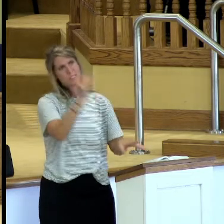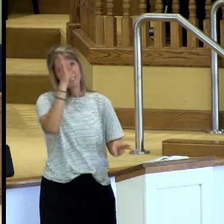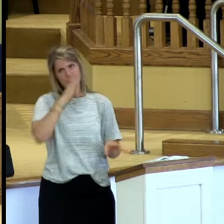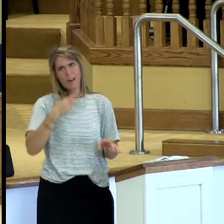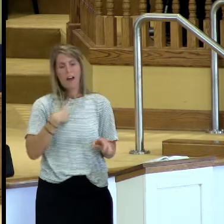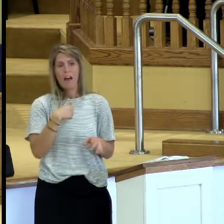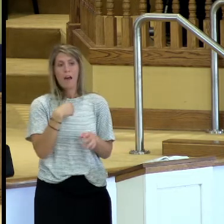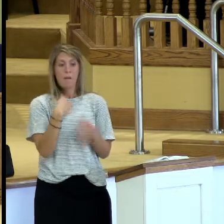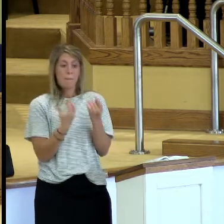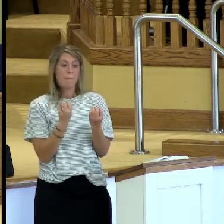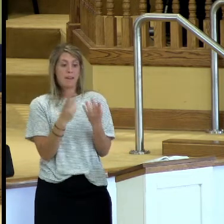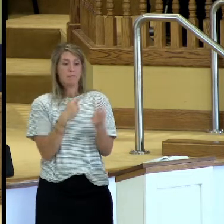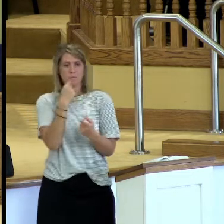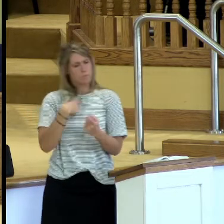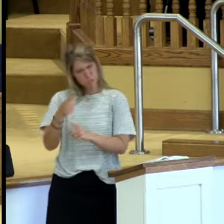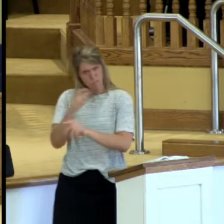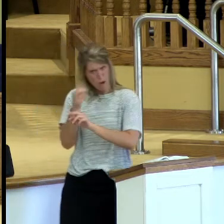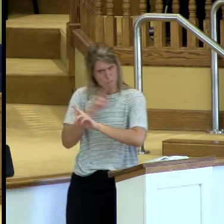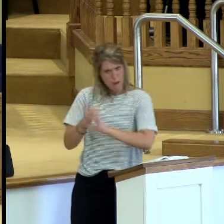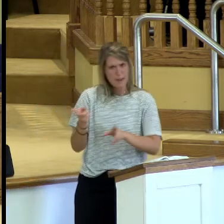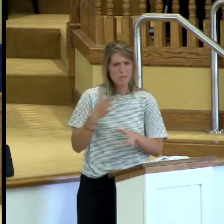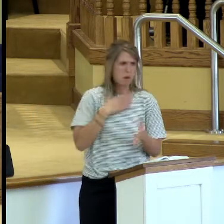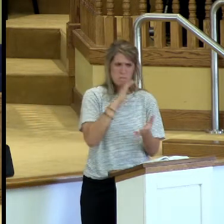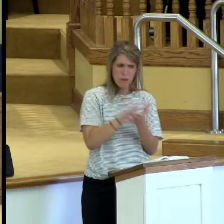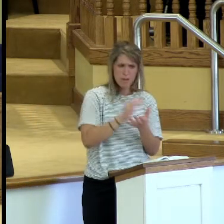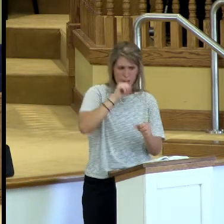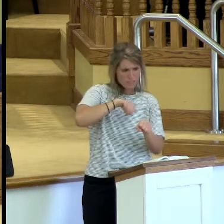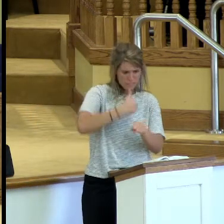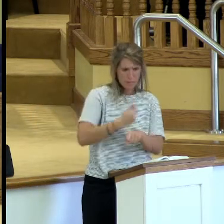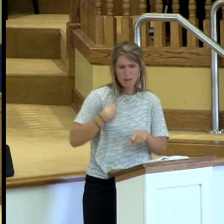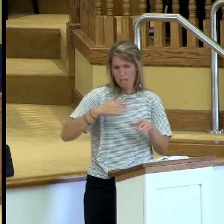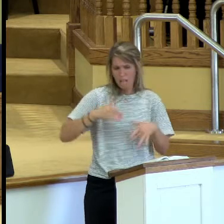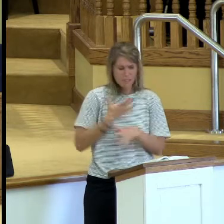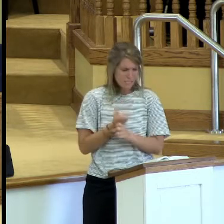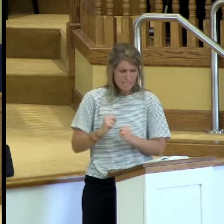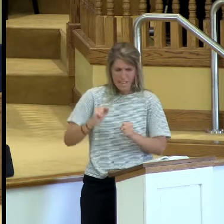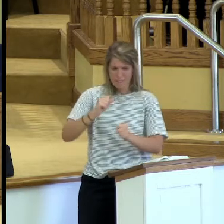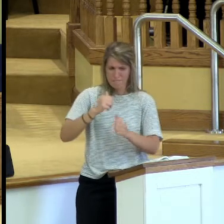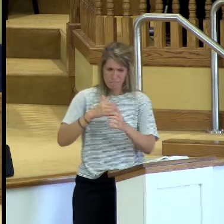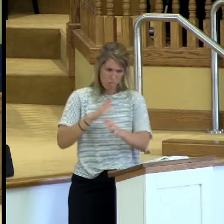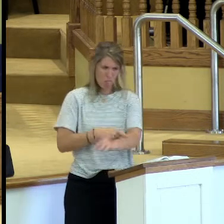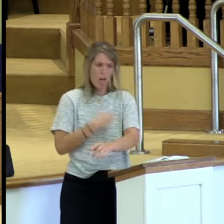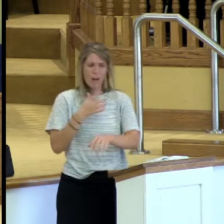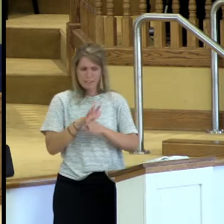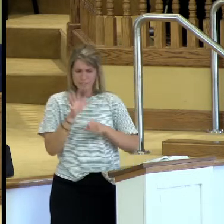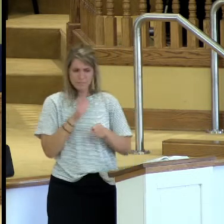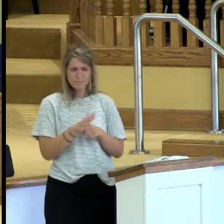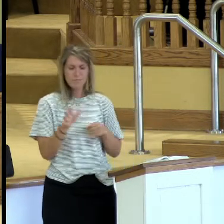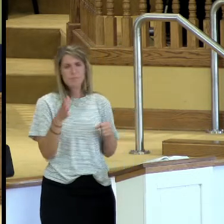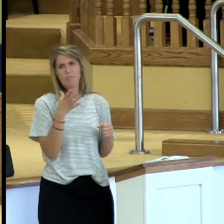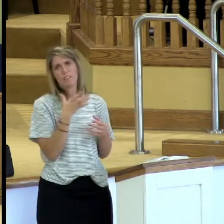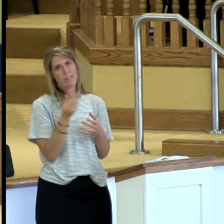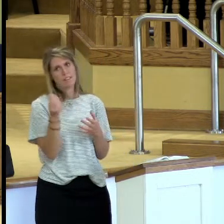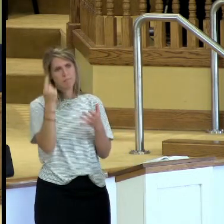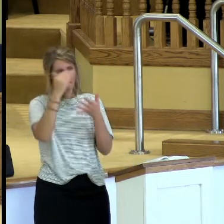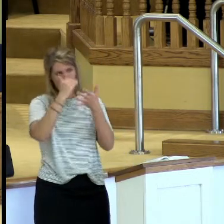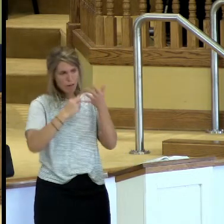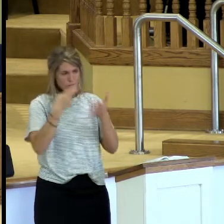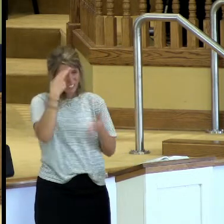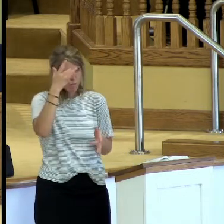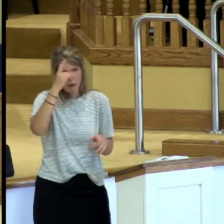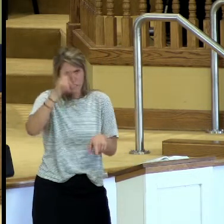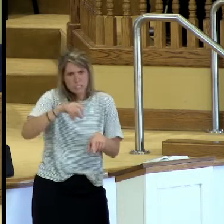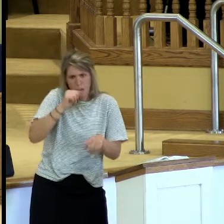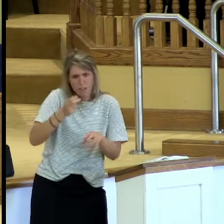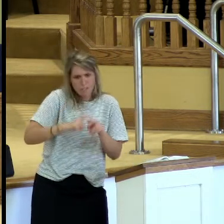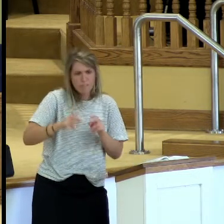told that I'm not ready, that my marriage is not established. I haven't been saved long enough. I haven't held a title in a church, that I